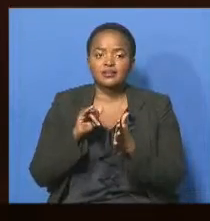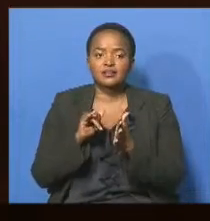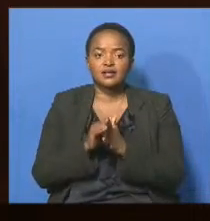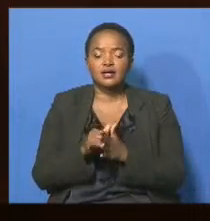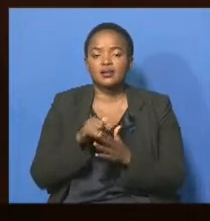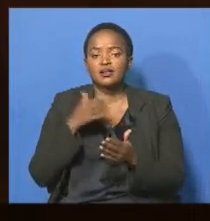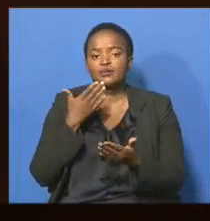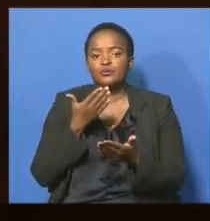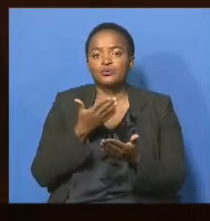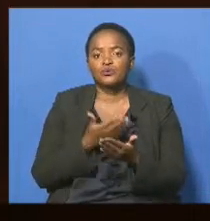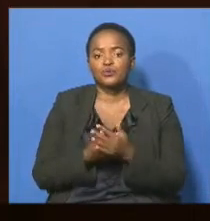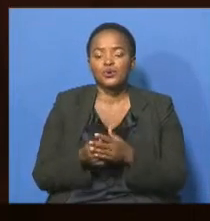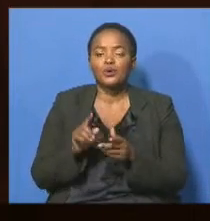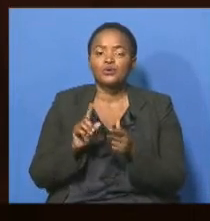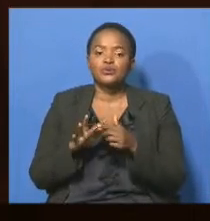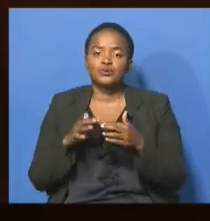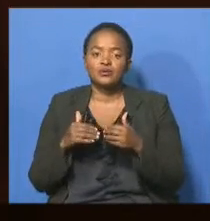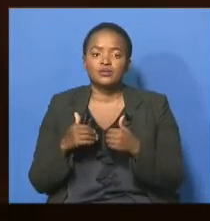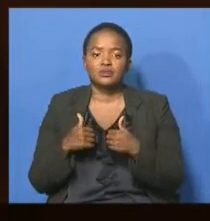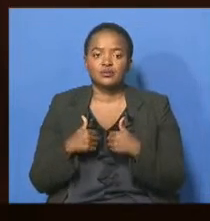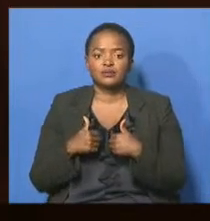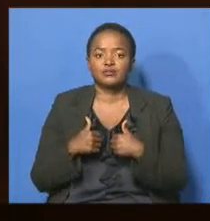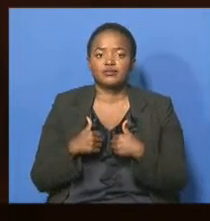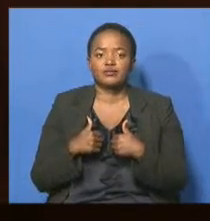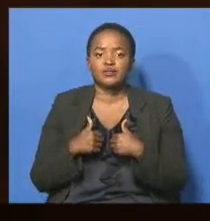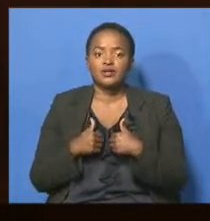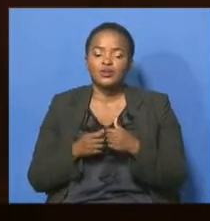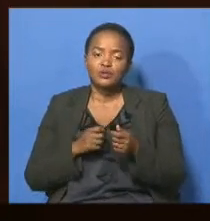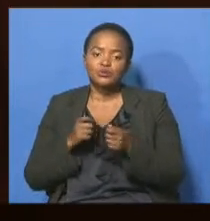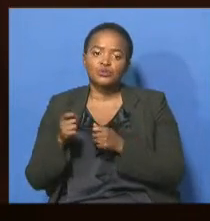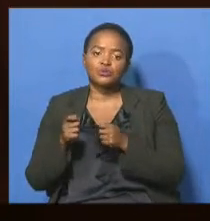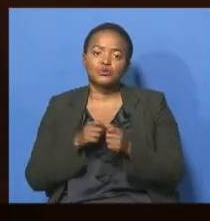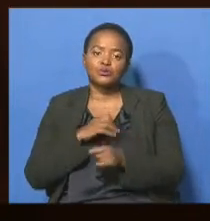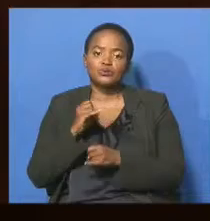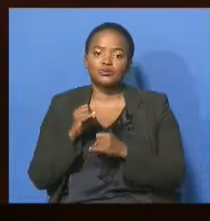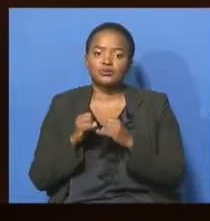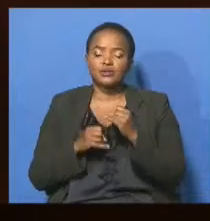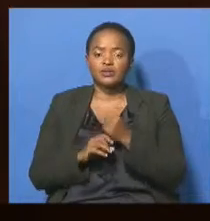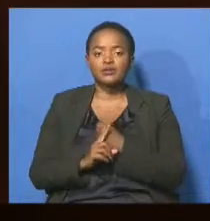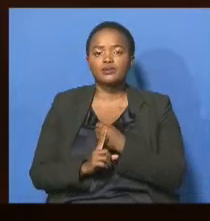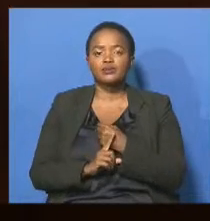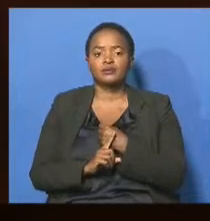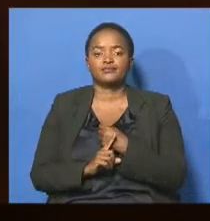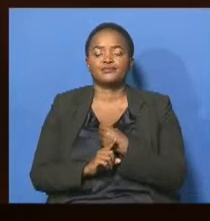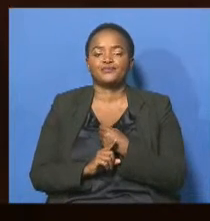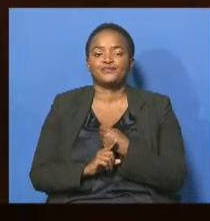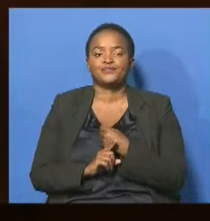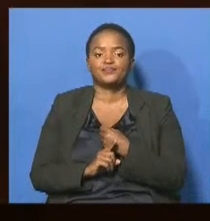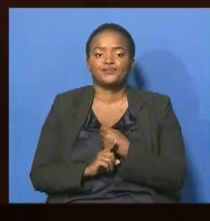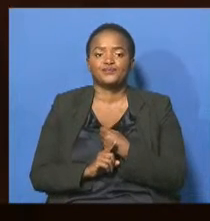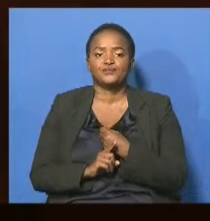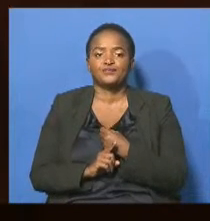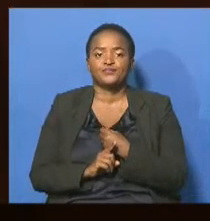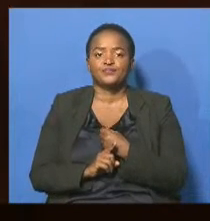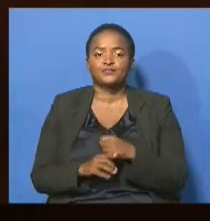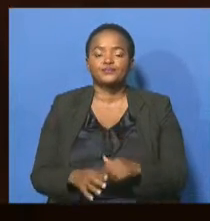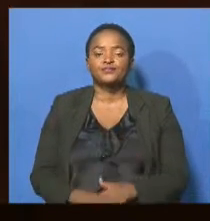in advance to be able to combat crime.